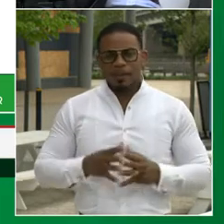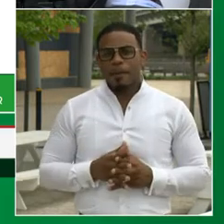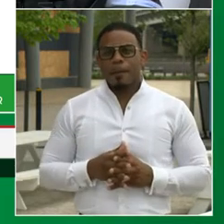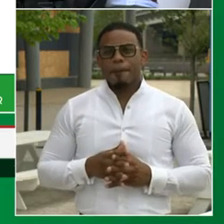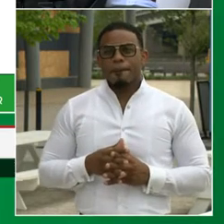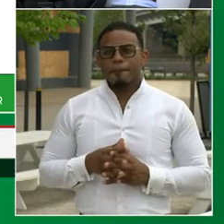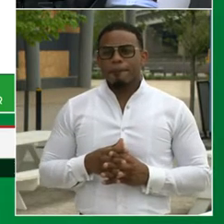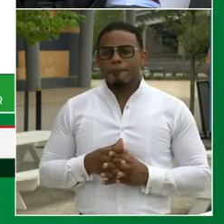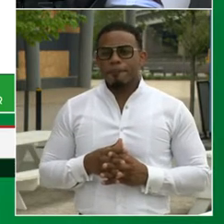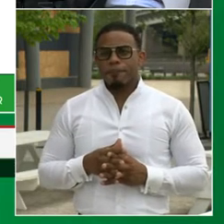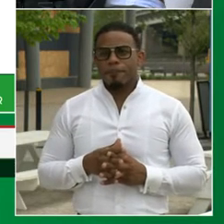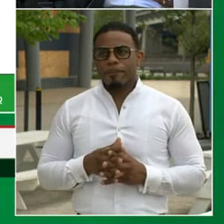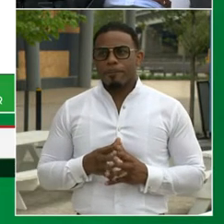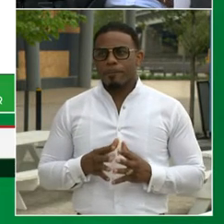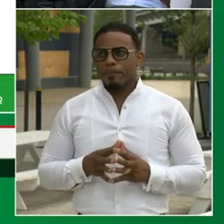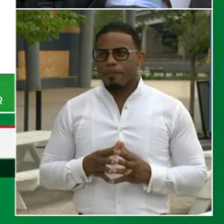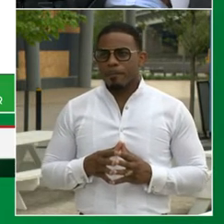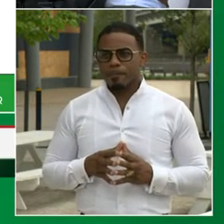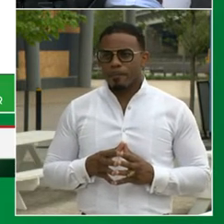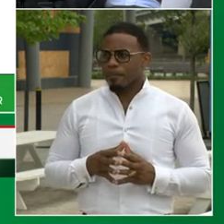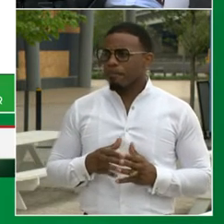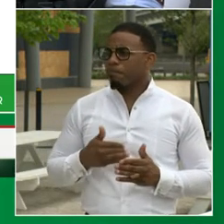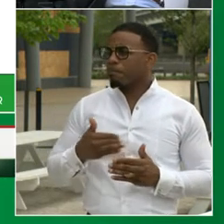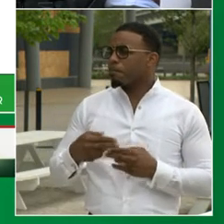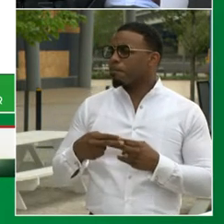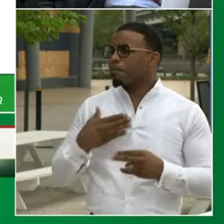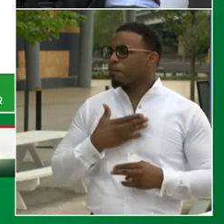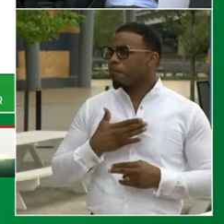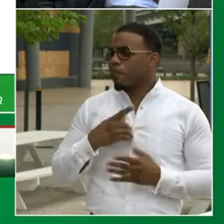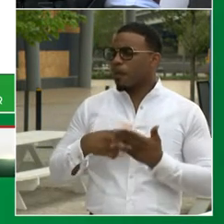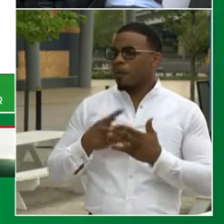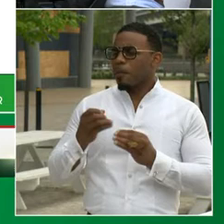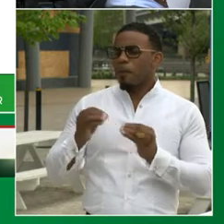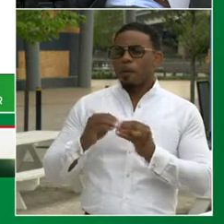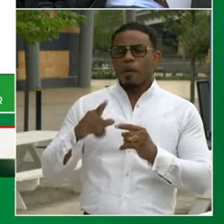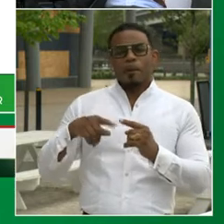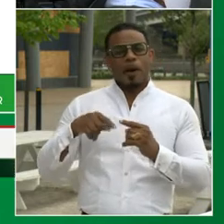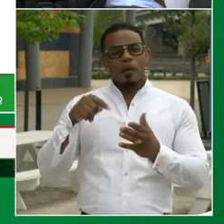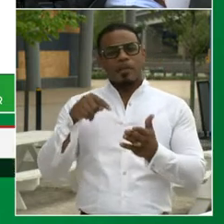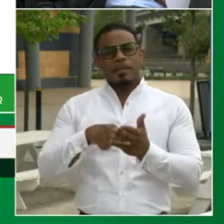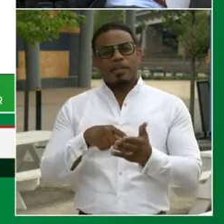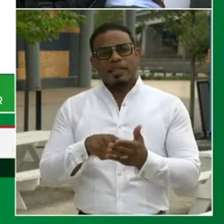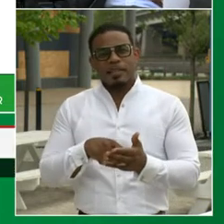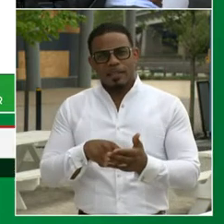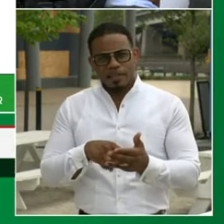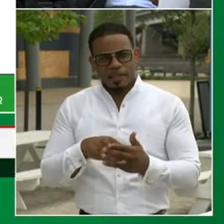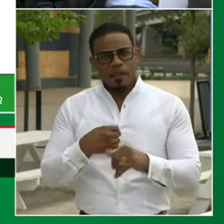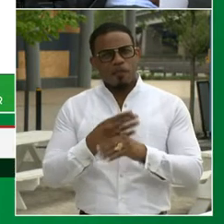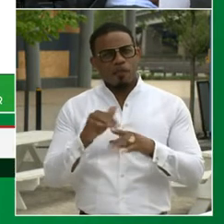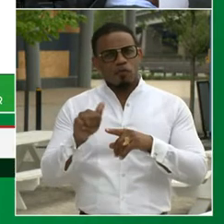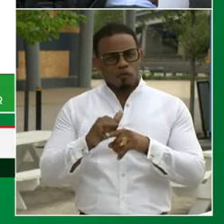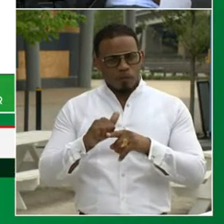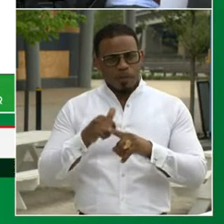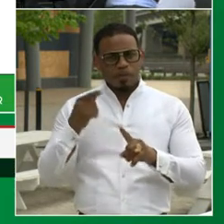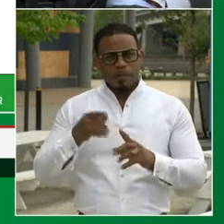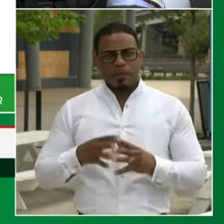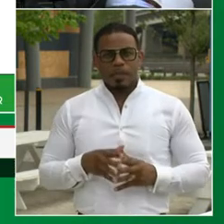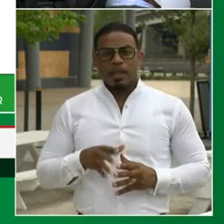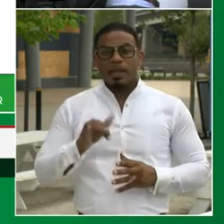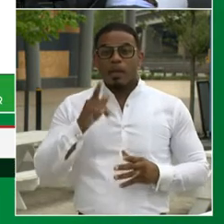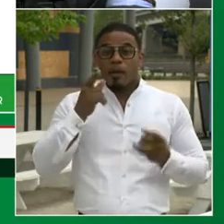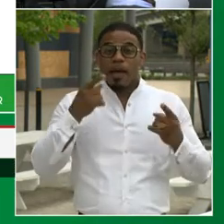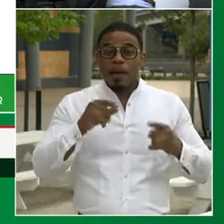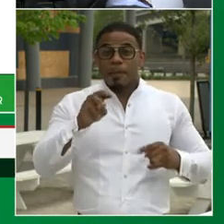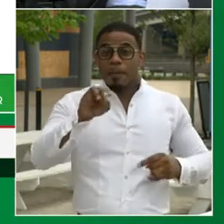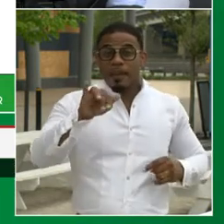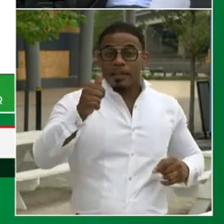Can we move to the next slide, please? Just to talk a little bit more about the virtual trade mission with Greece. That's going to happen